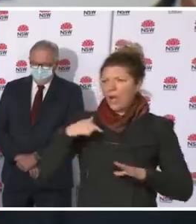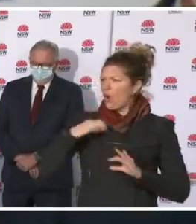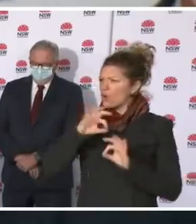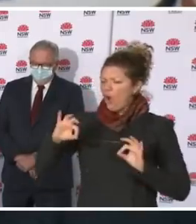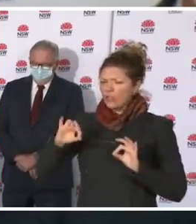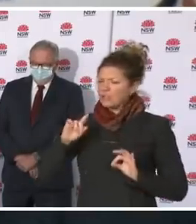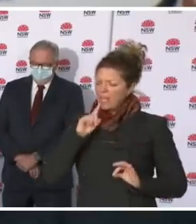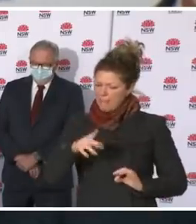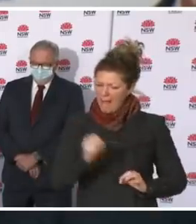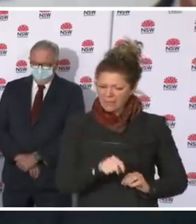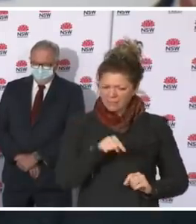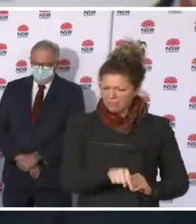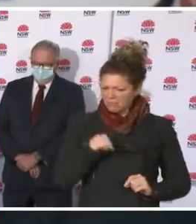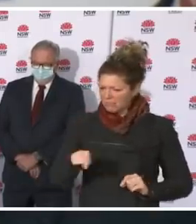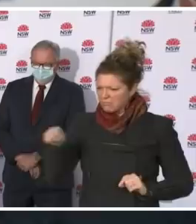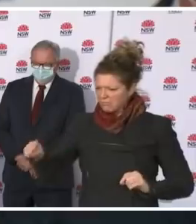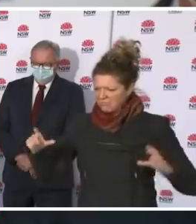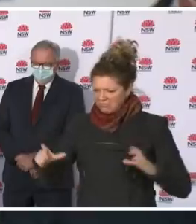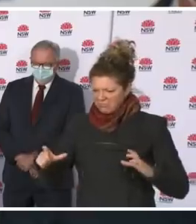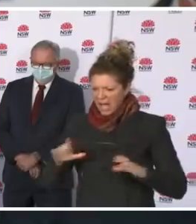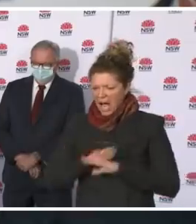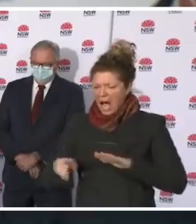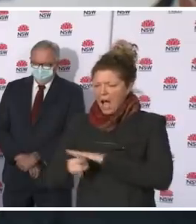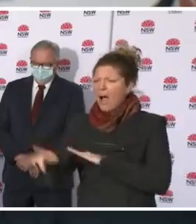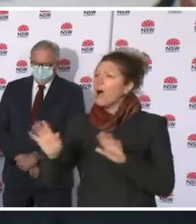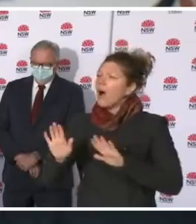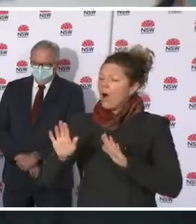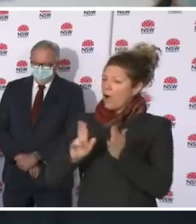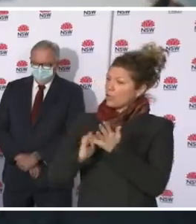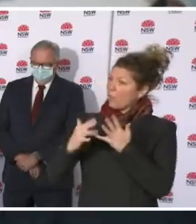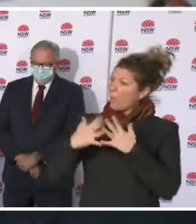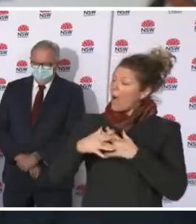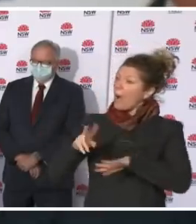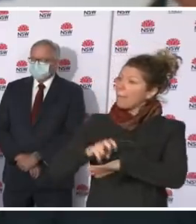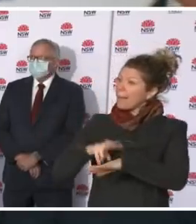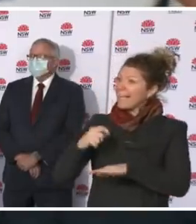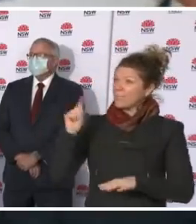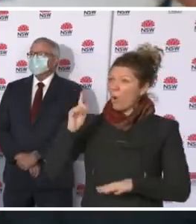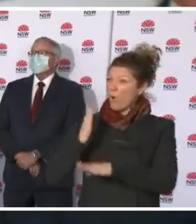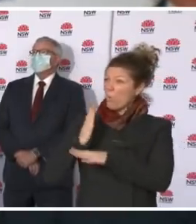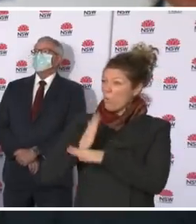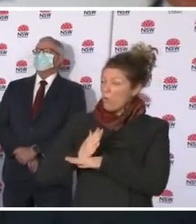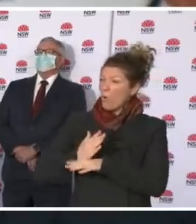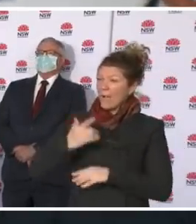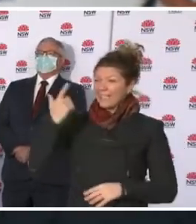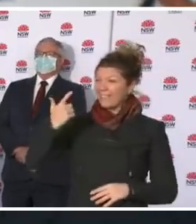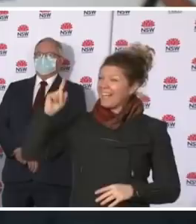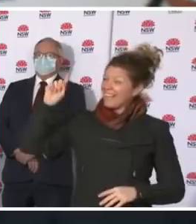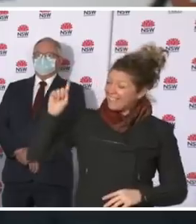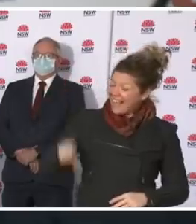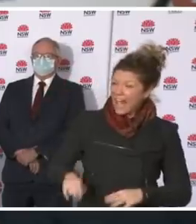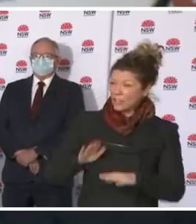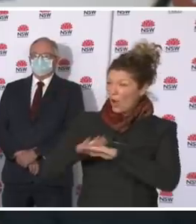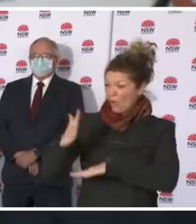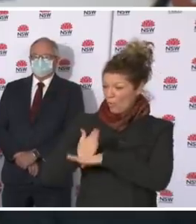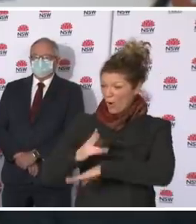not around southwest Sydney. New South Wales Police Force has 17,700 employees, police